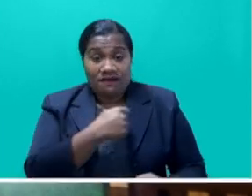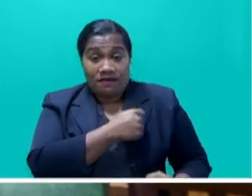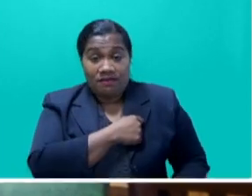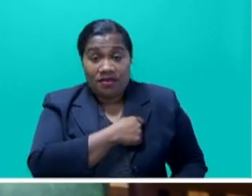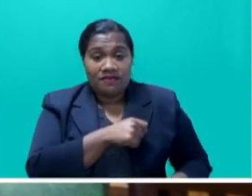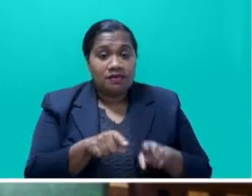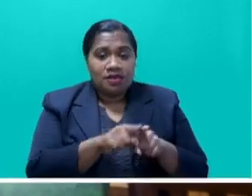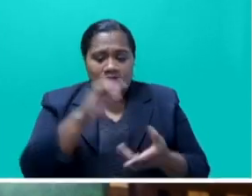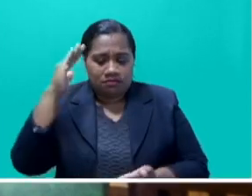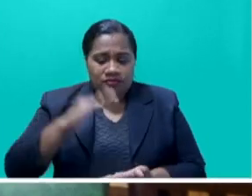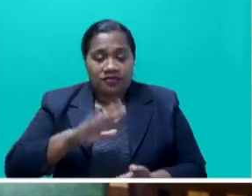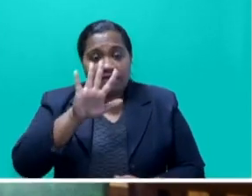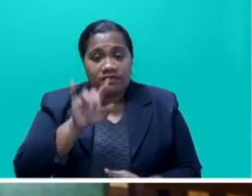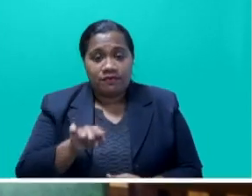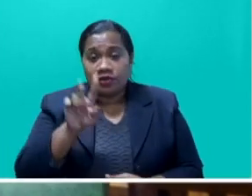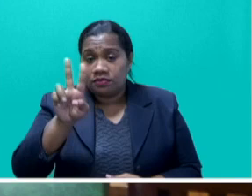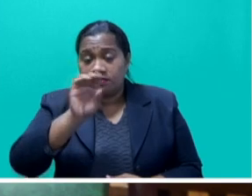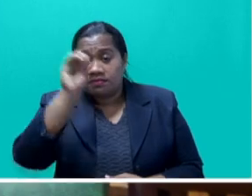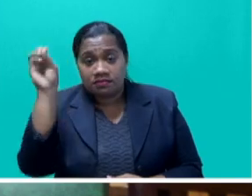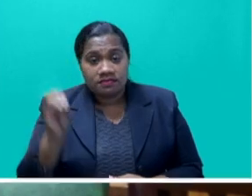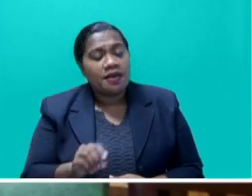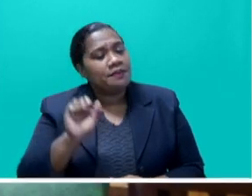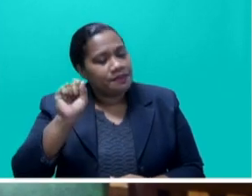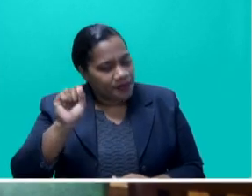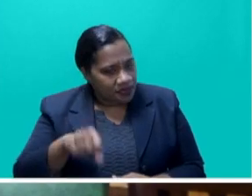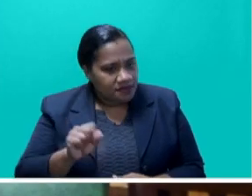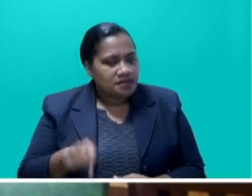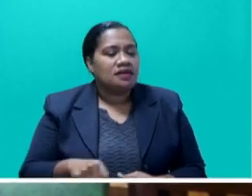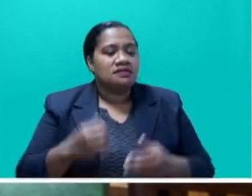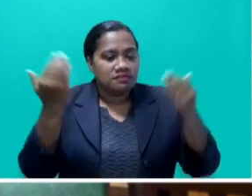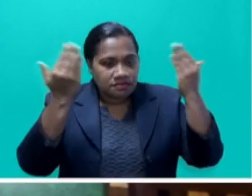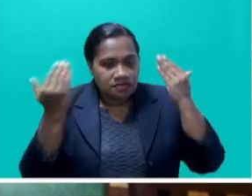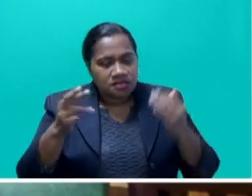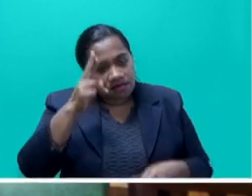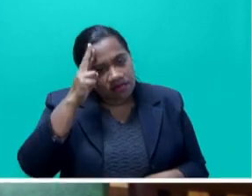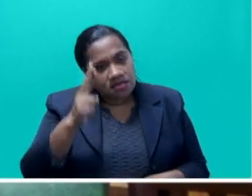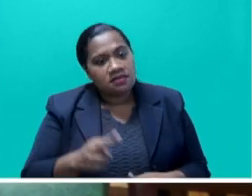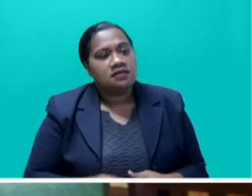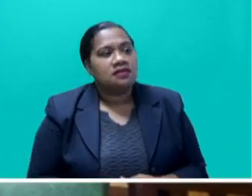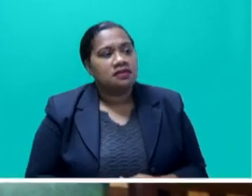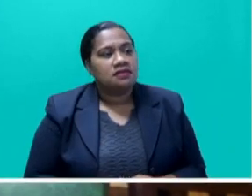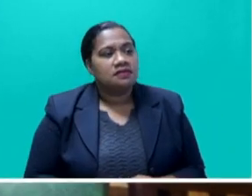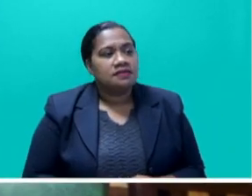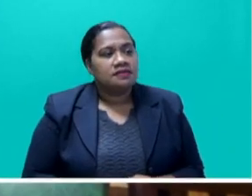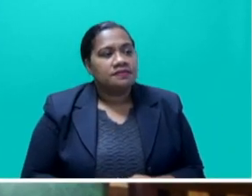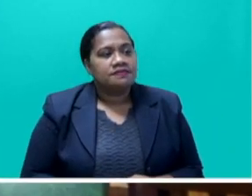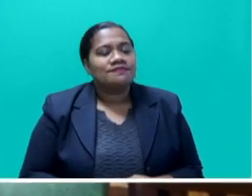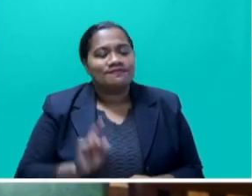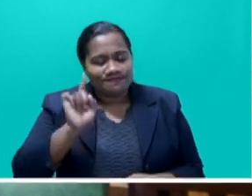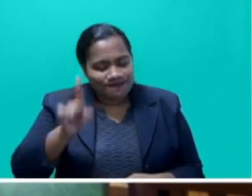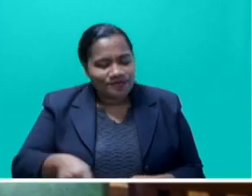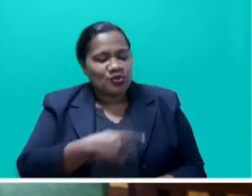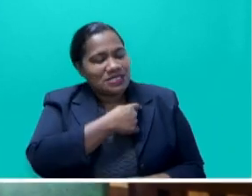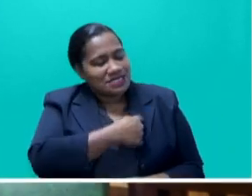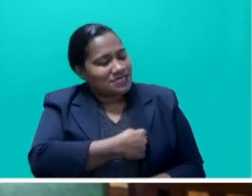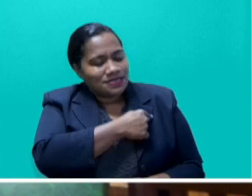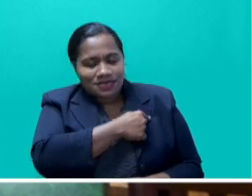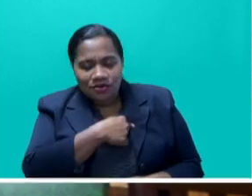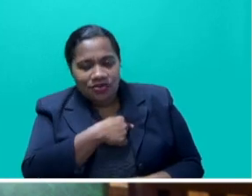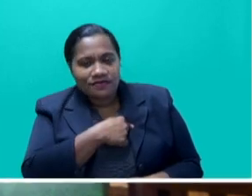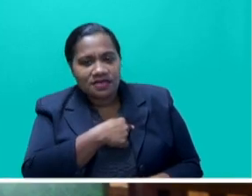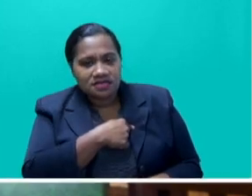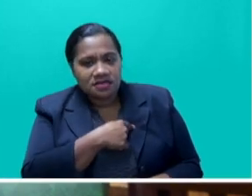of 5.2%, but of course, Mr. Speaker, sir, it was a necessary sacrifice to enable the